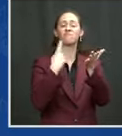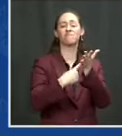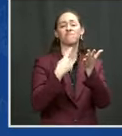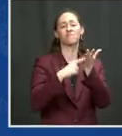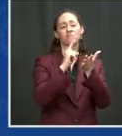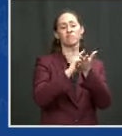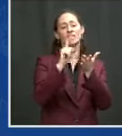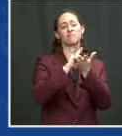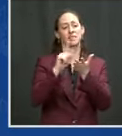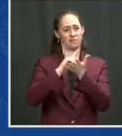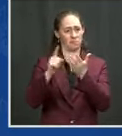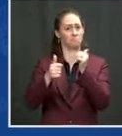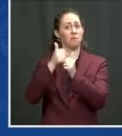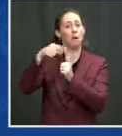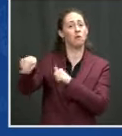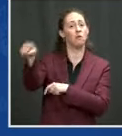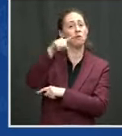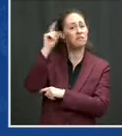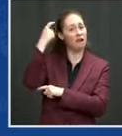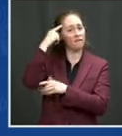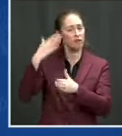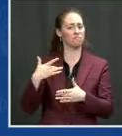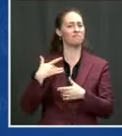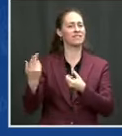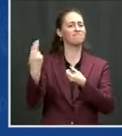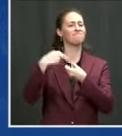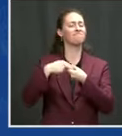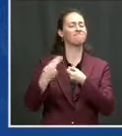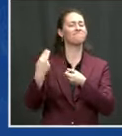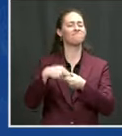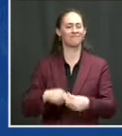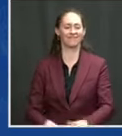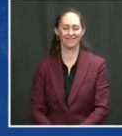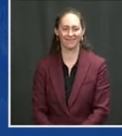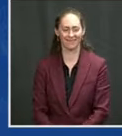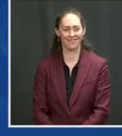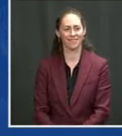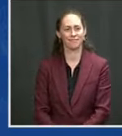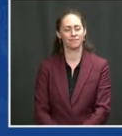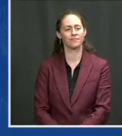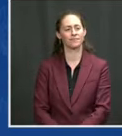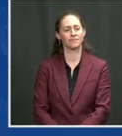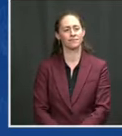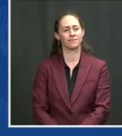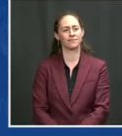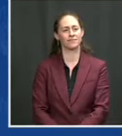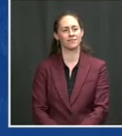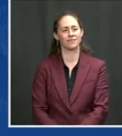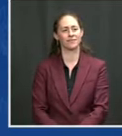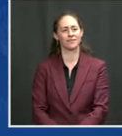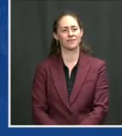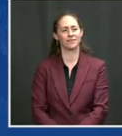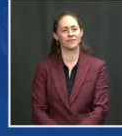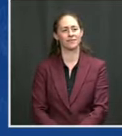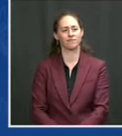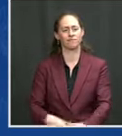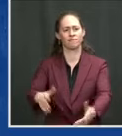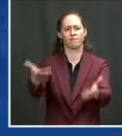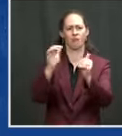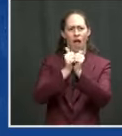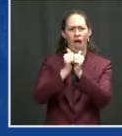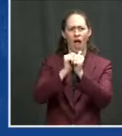is great. And, but the point is that we know we want to get something done. It's all about governors and mayors and